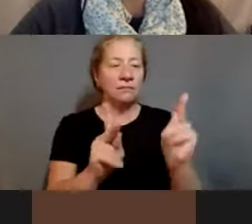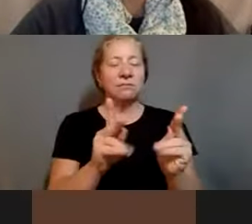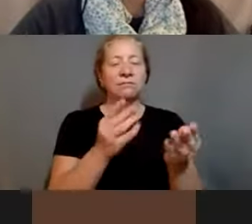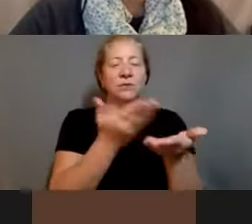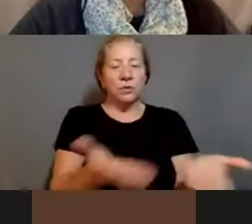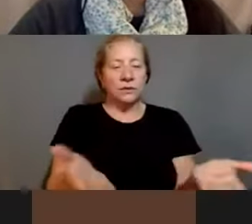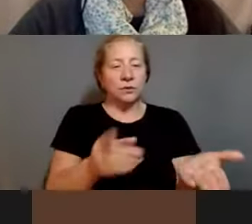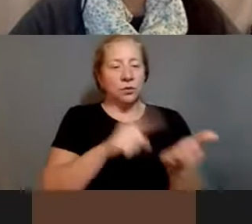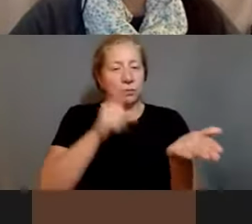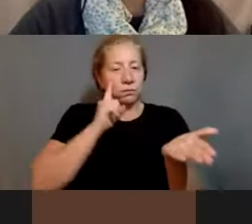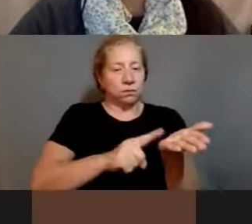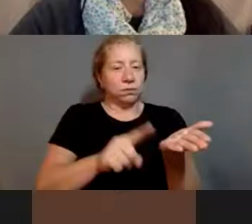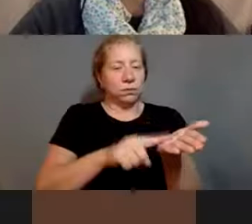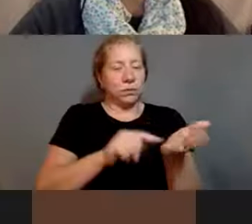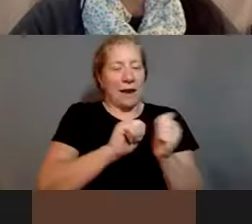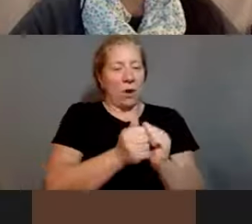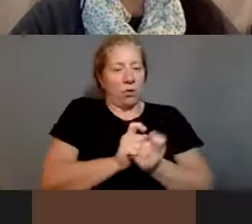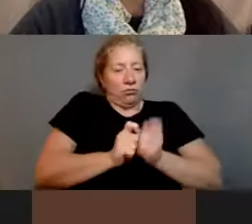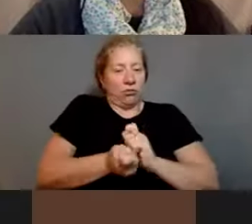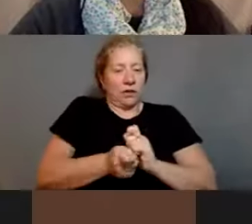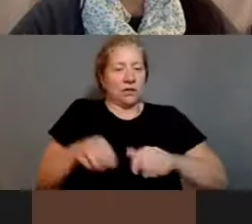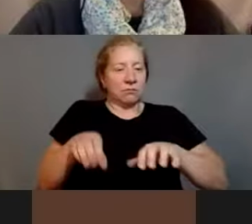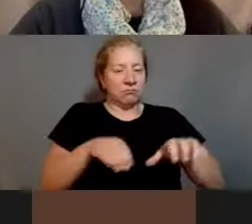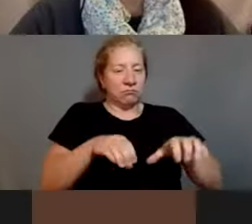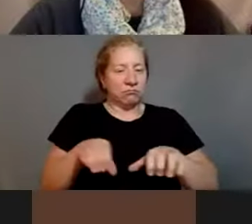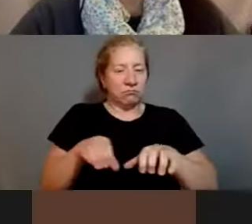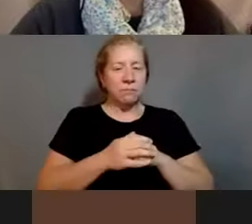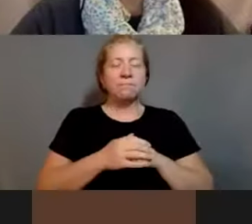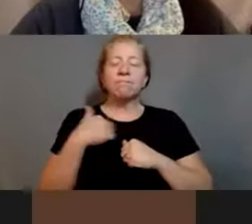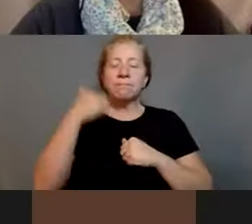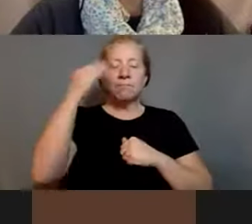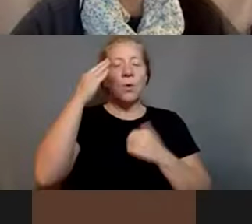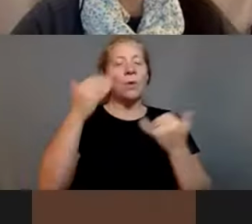act differently. And I would say, I mean, I think there are books out there.